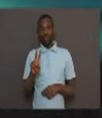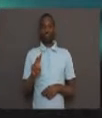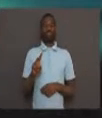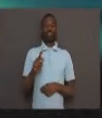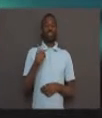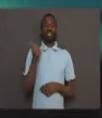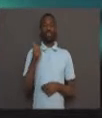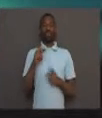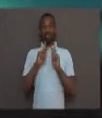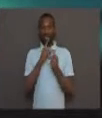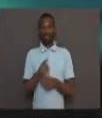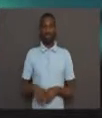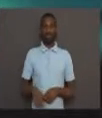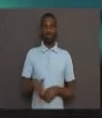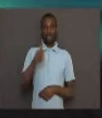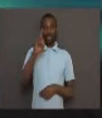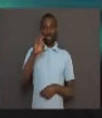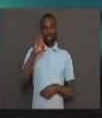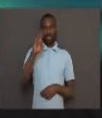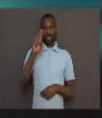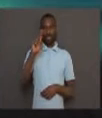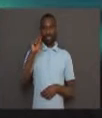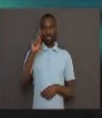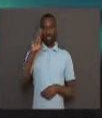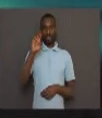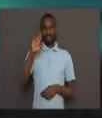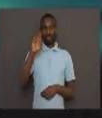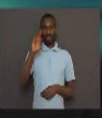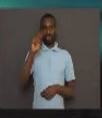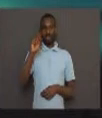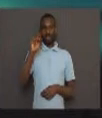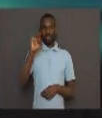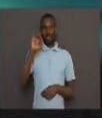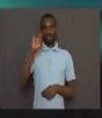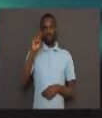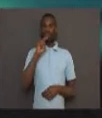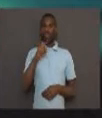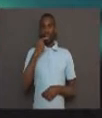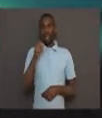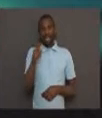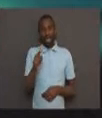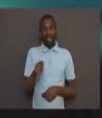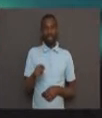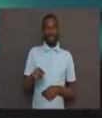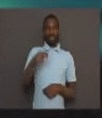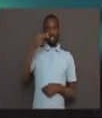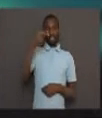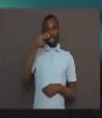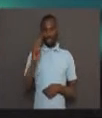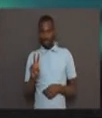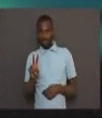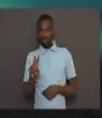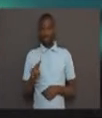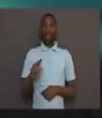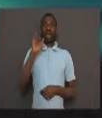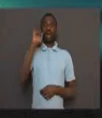Deuterium, also called heavy hydrogen, is a stable isotope of